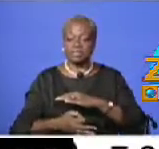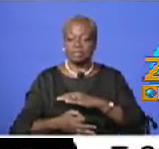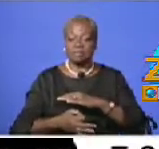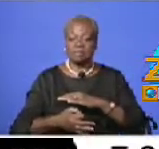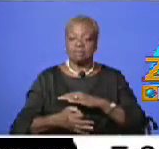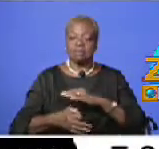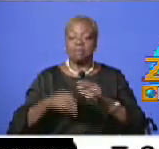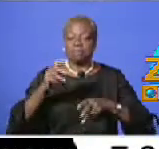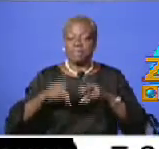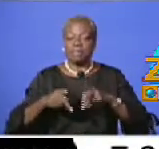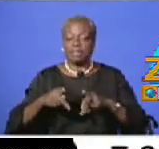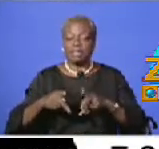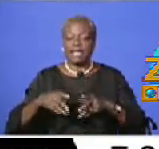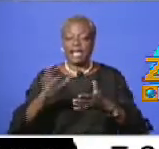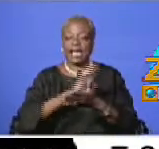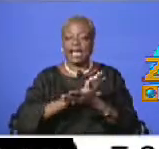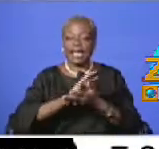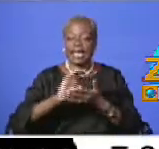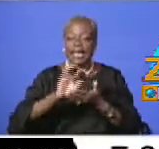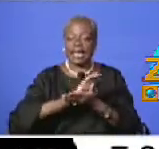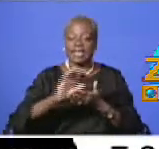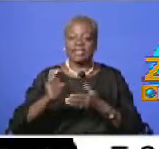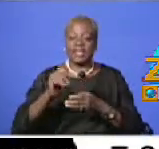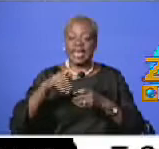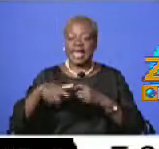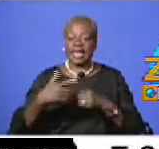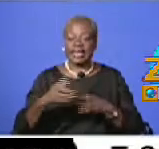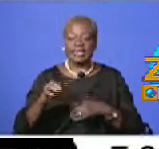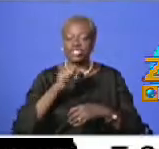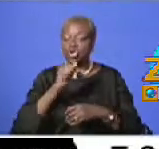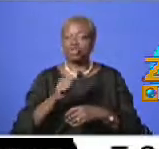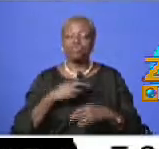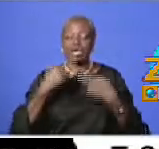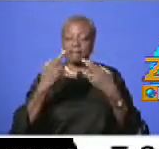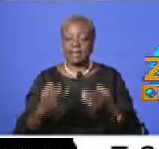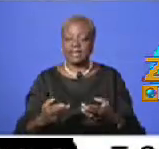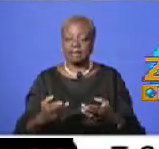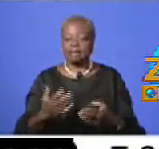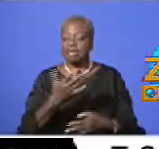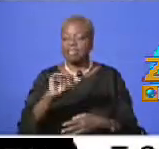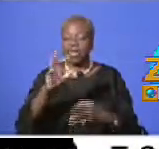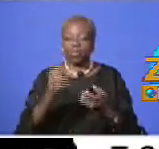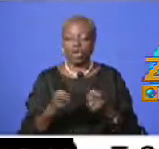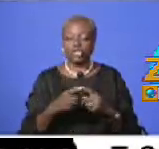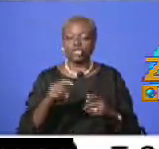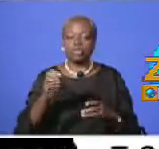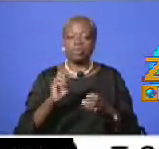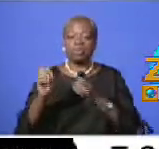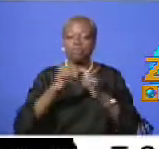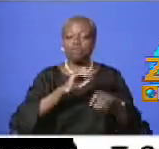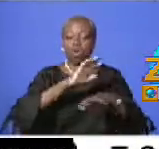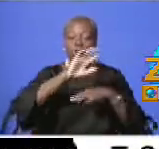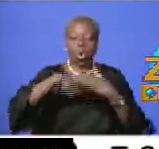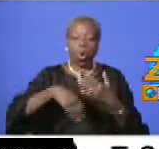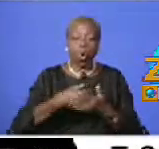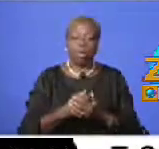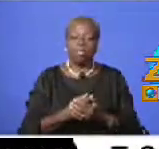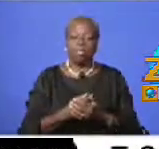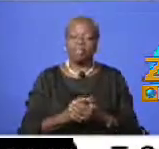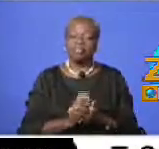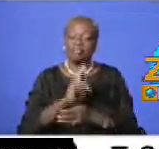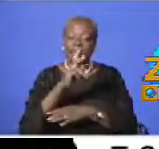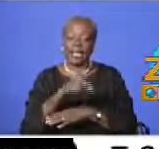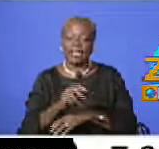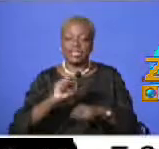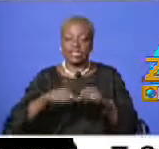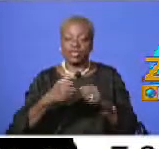not recommended. They want to remove all the plants and vegetation so that they can see the beach and the ocean.